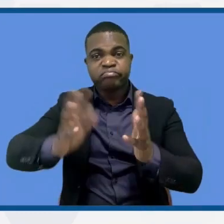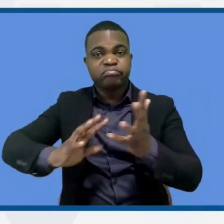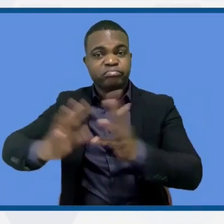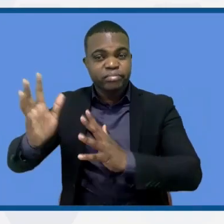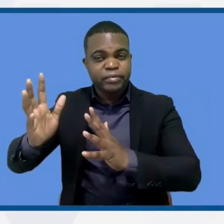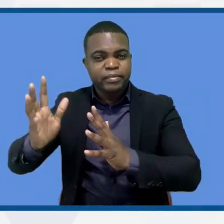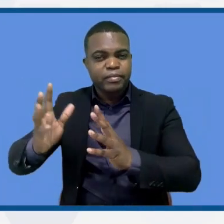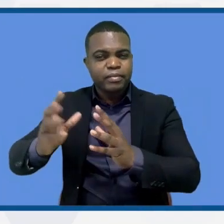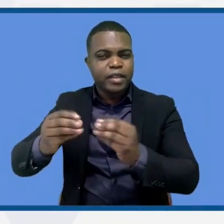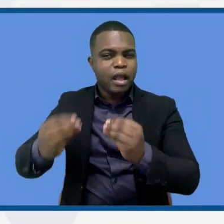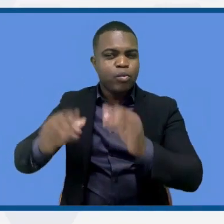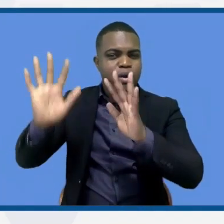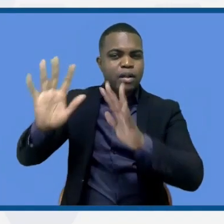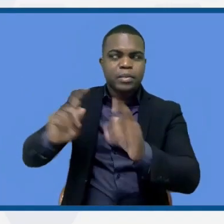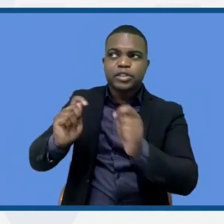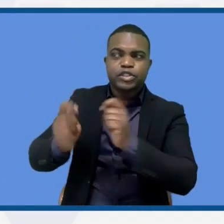have